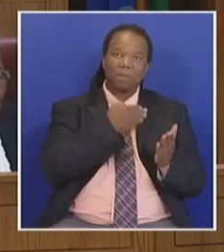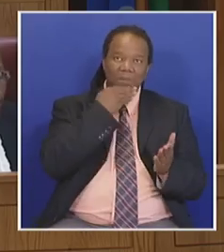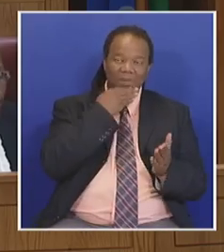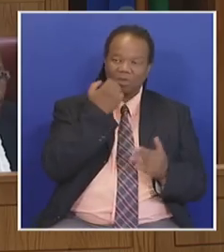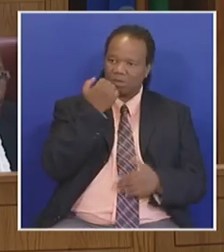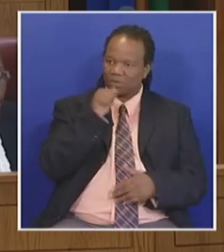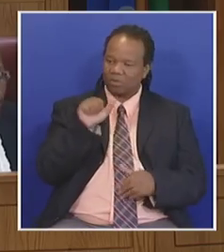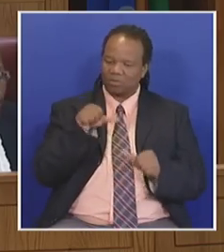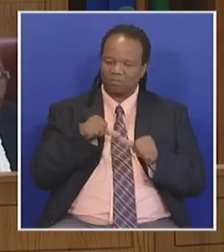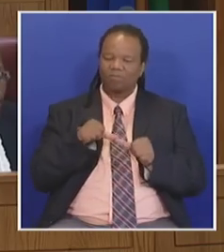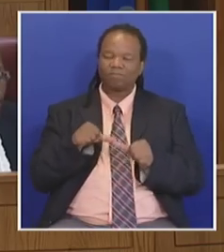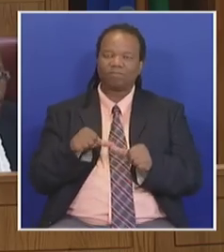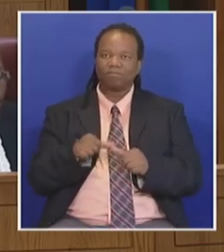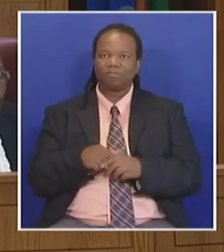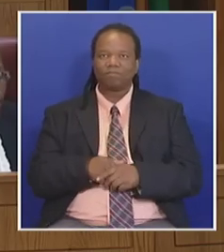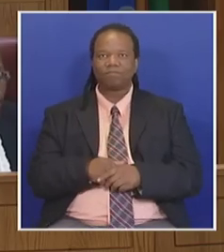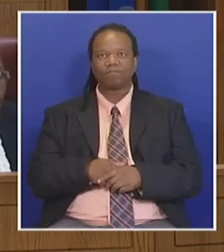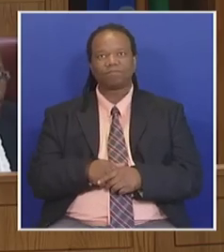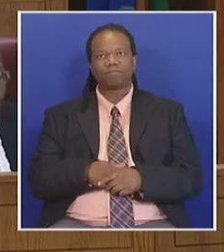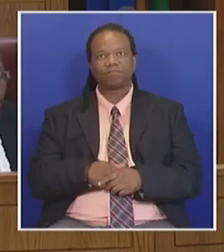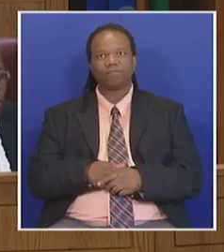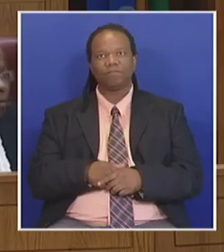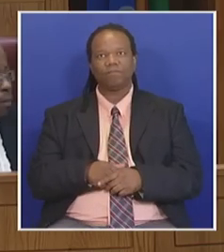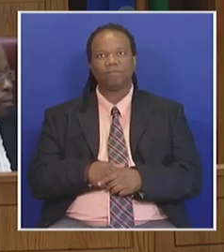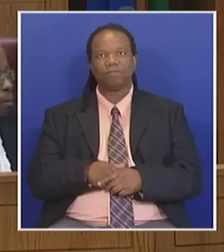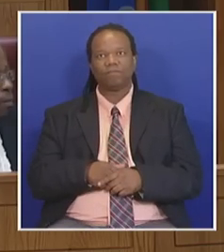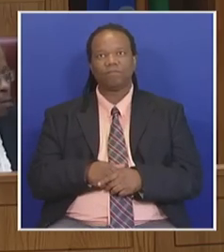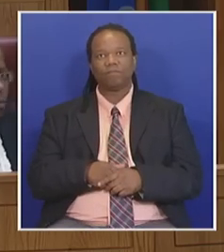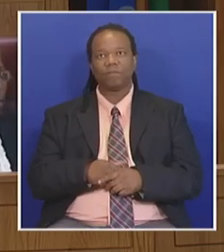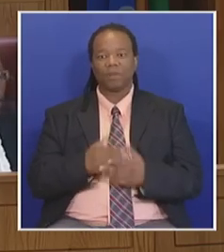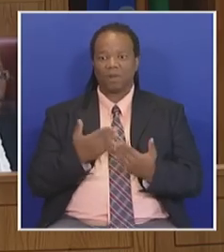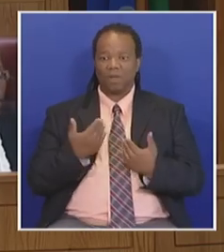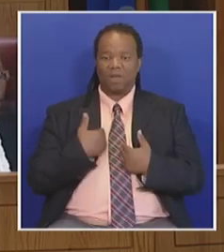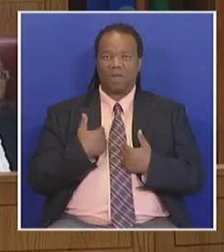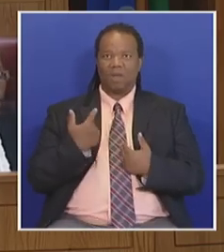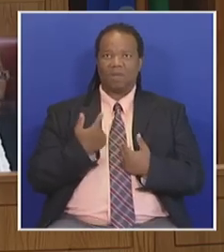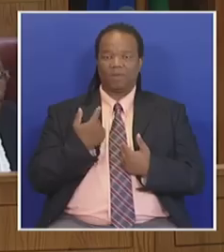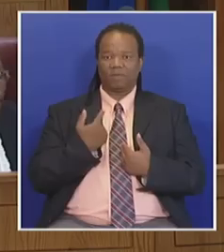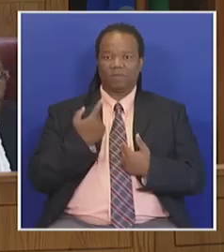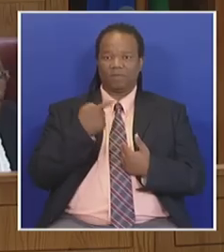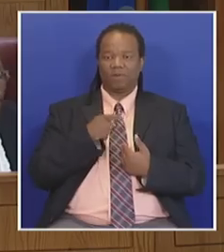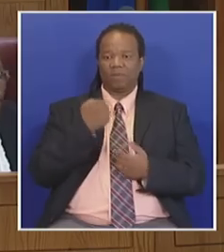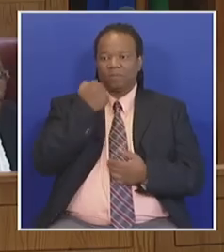is a notice of a motion. Have I corrected myself? With big apologies.